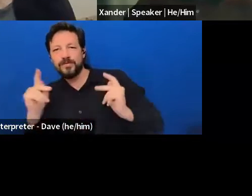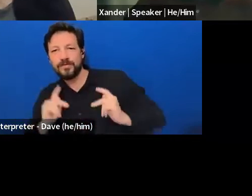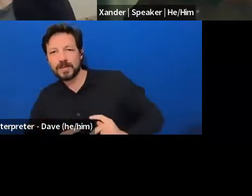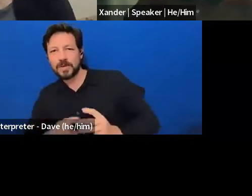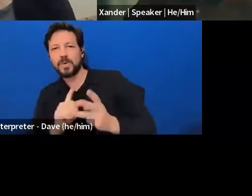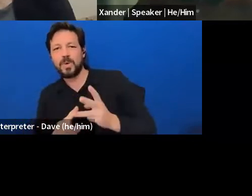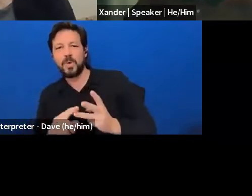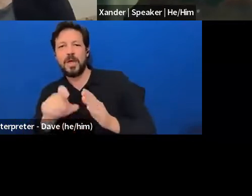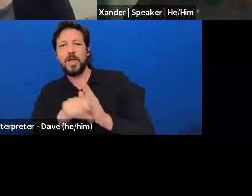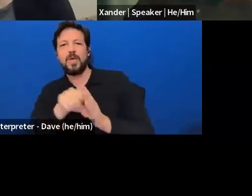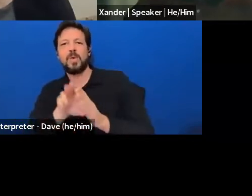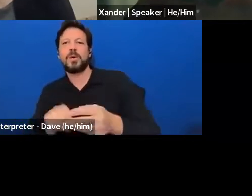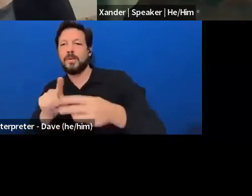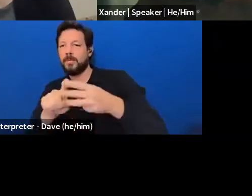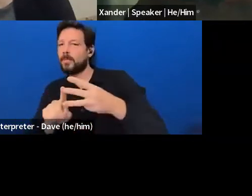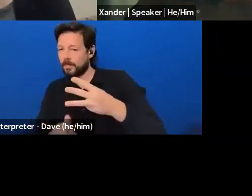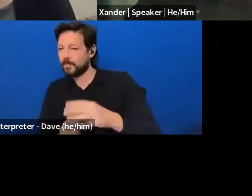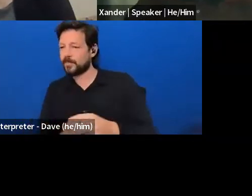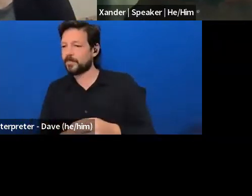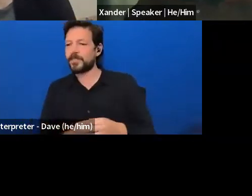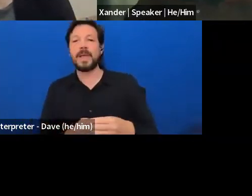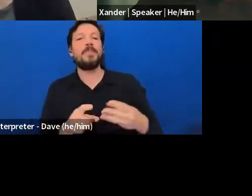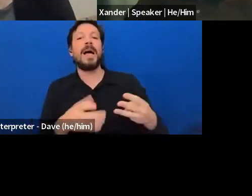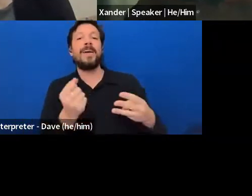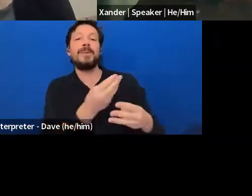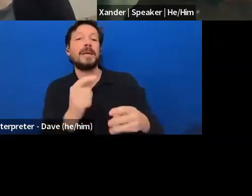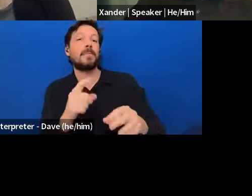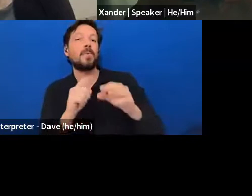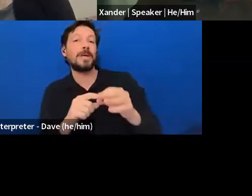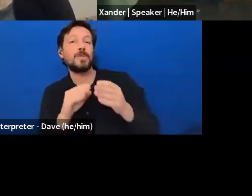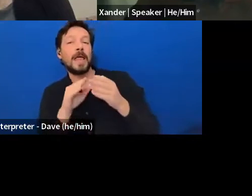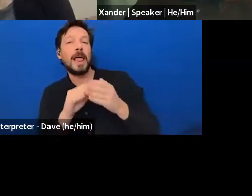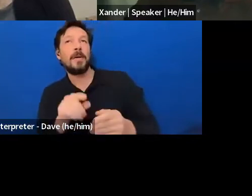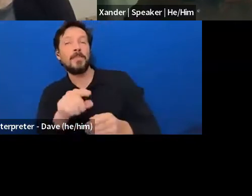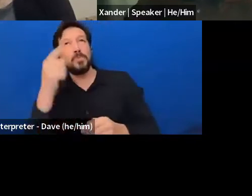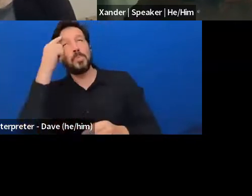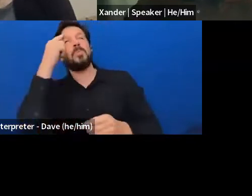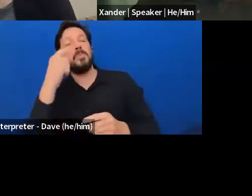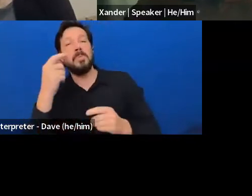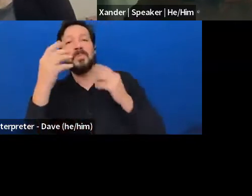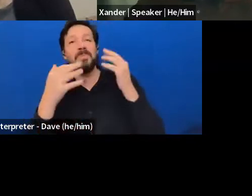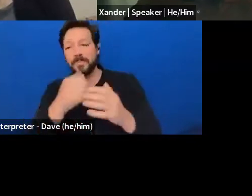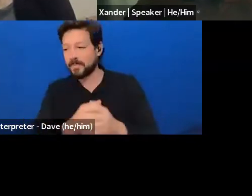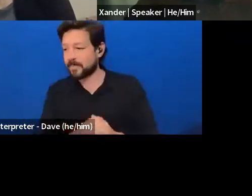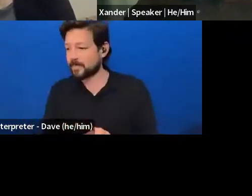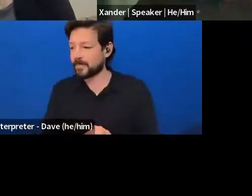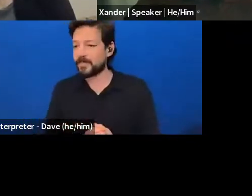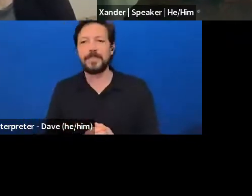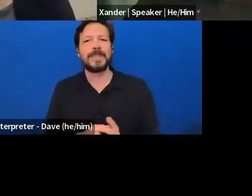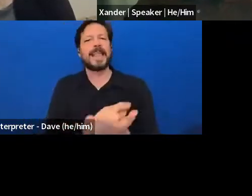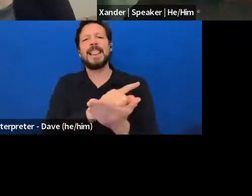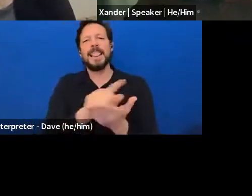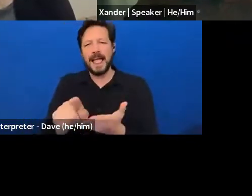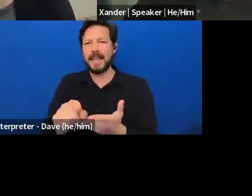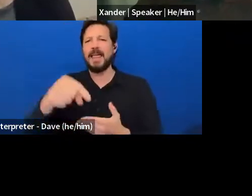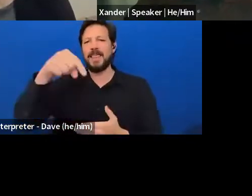curriculum, and includes some questions to prompt some ideas. When we shift to the second part of this webinar, you may